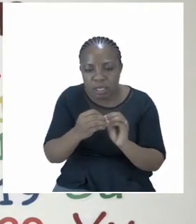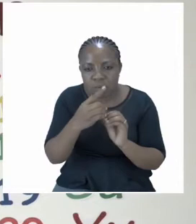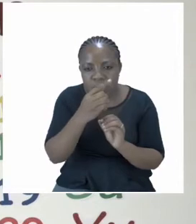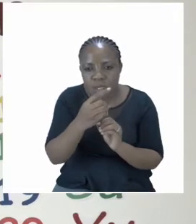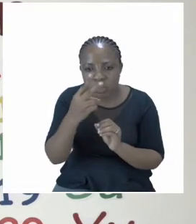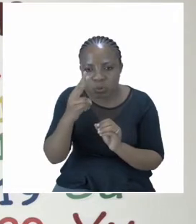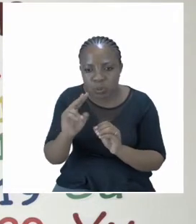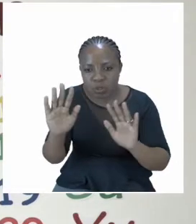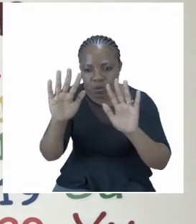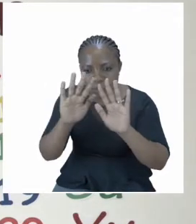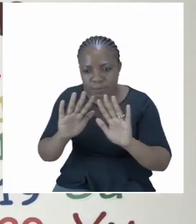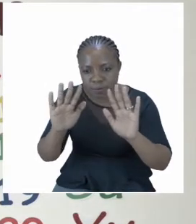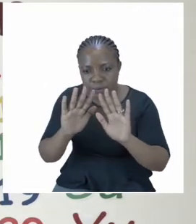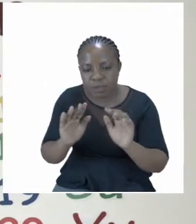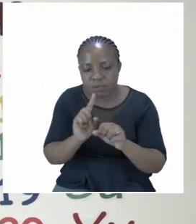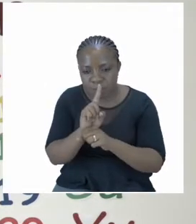the number